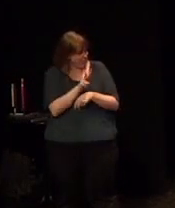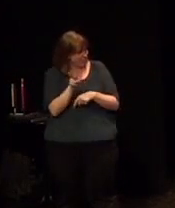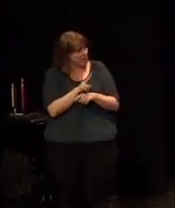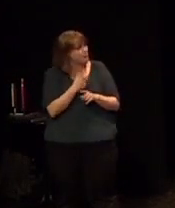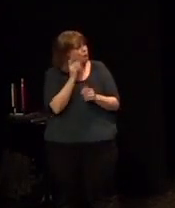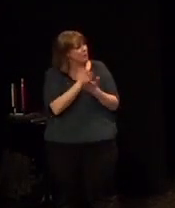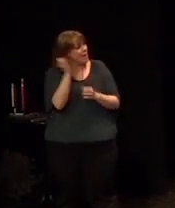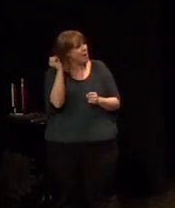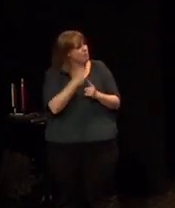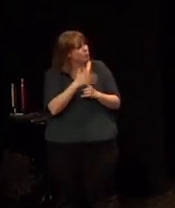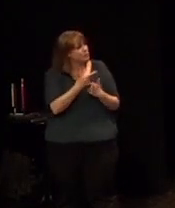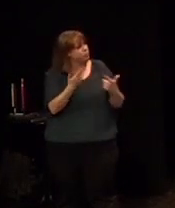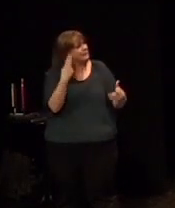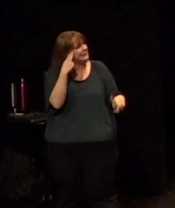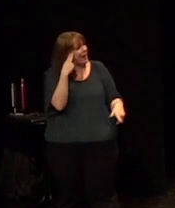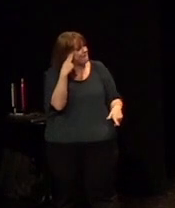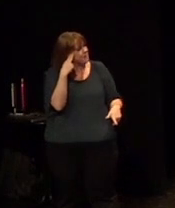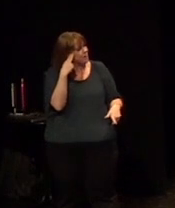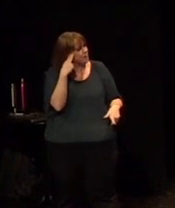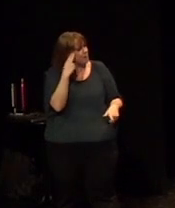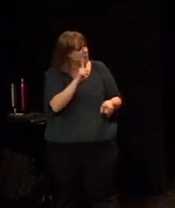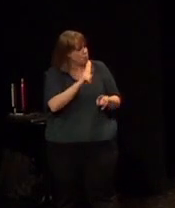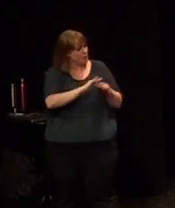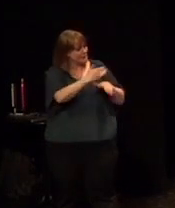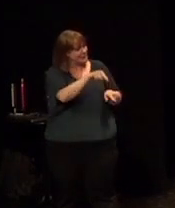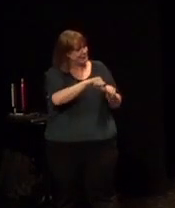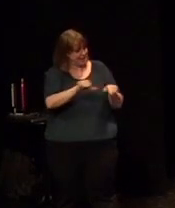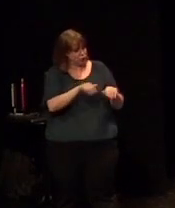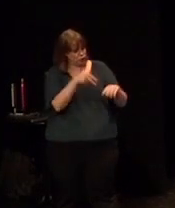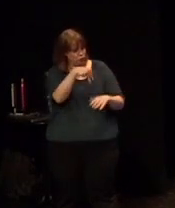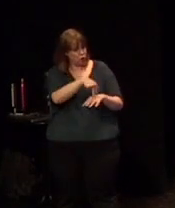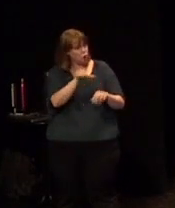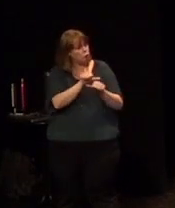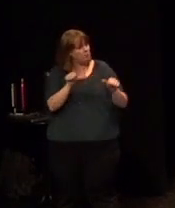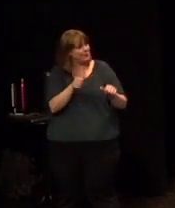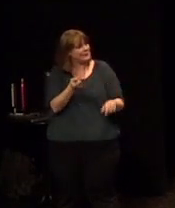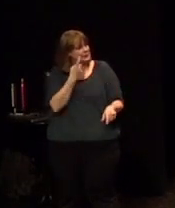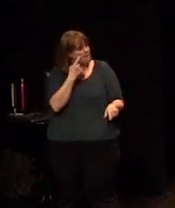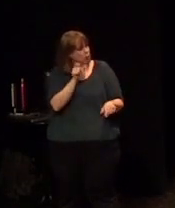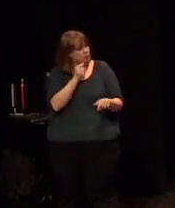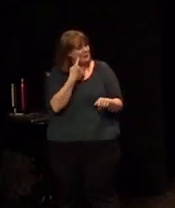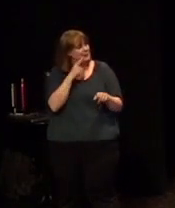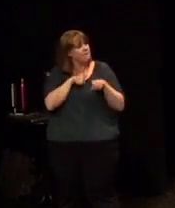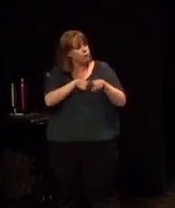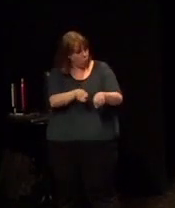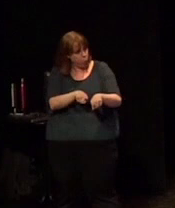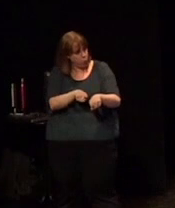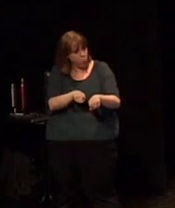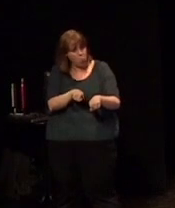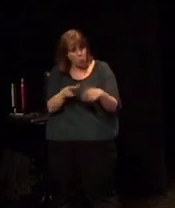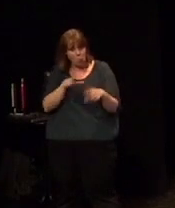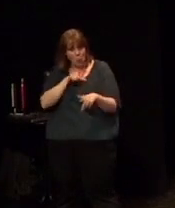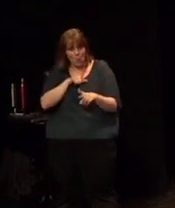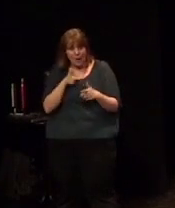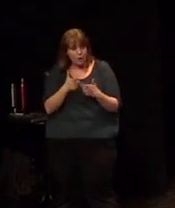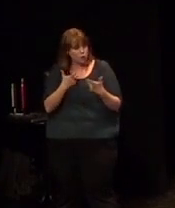was quite important for a lot of deaf people that what's on stage is very simple and clear and easy to follow, because otherwise